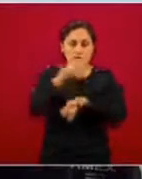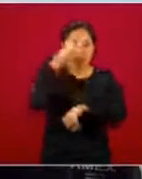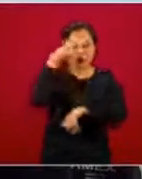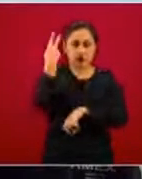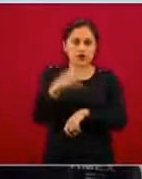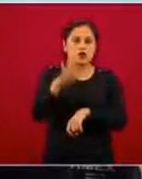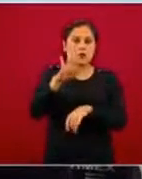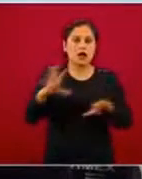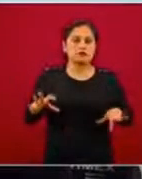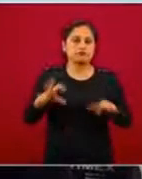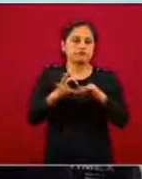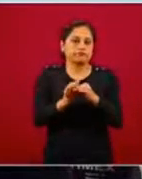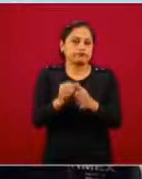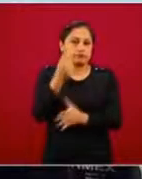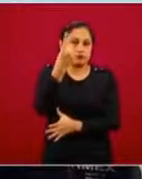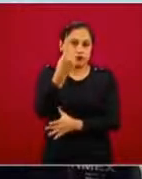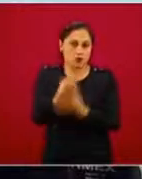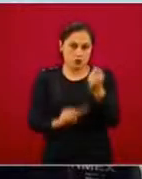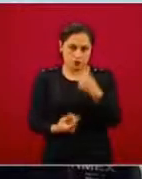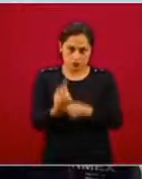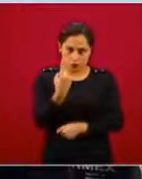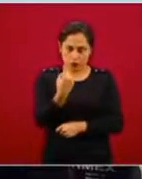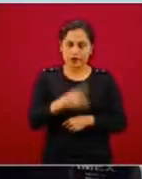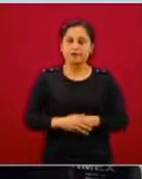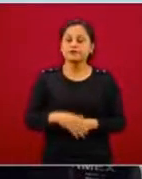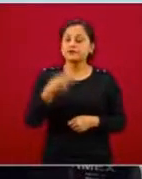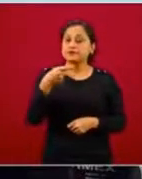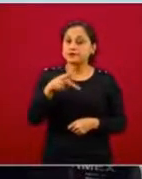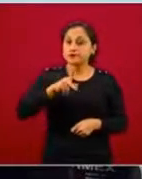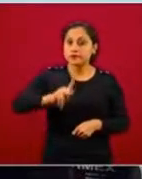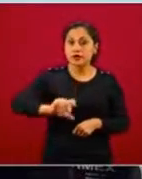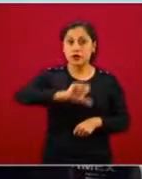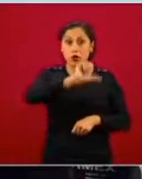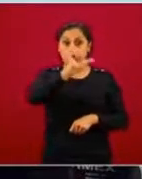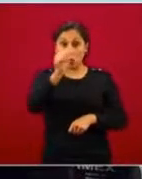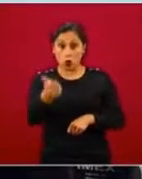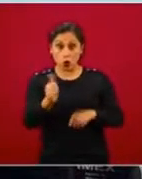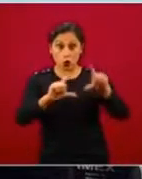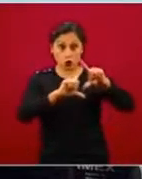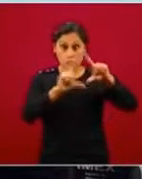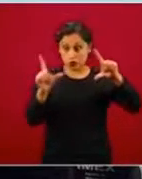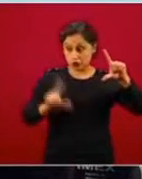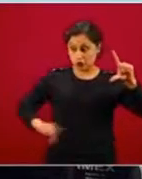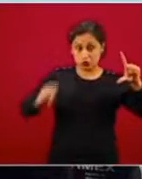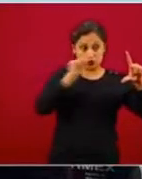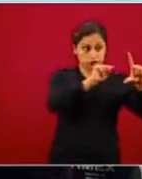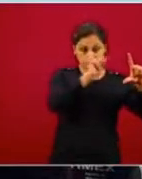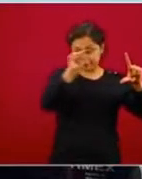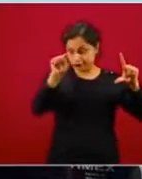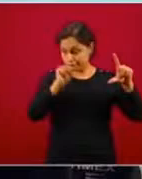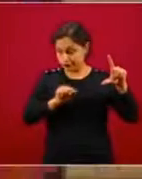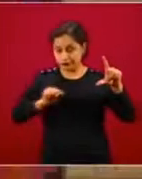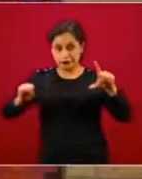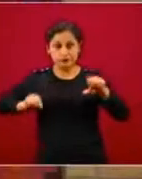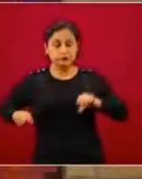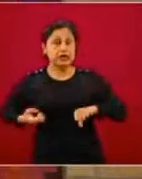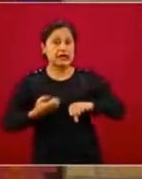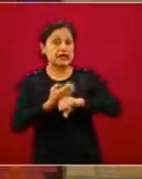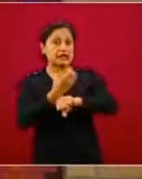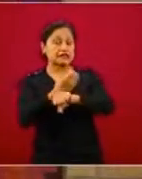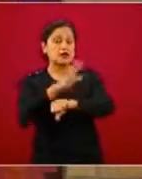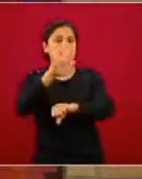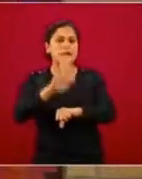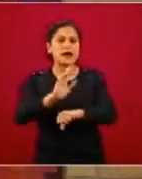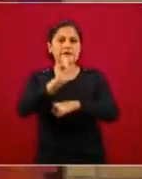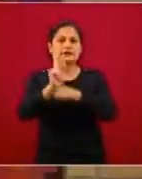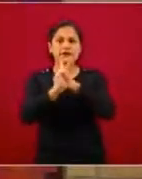epidemia. Pero las And there we're demás seeing that son it como si fueran is a literalmente similar países epidemic and it separados behaves porque tenemos similarly. una But gran apart extensión from that, we have territorial